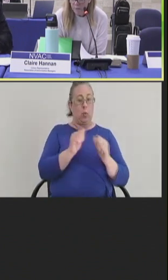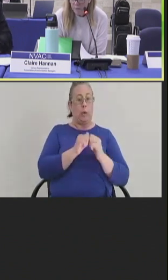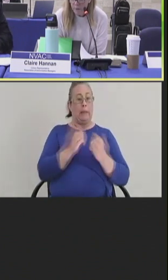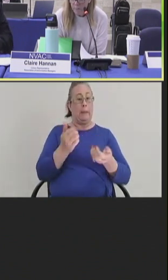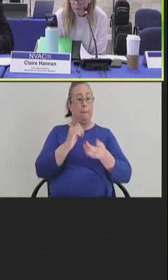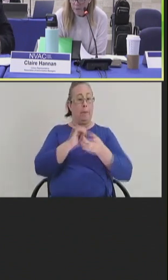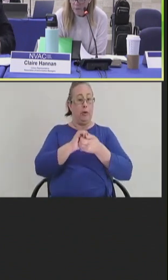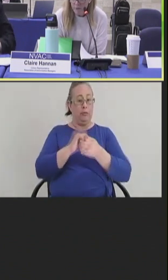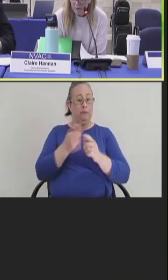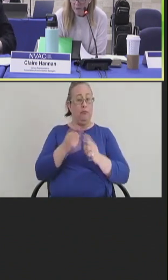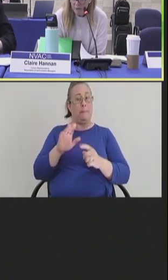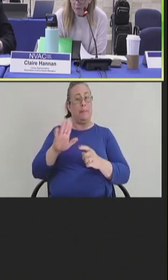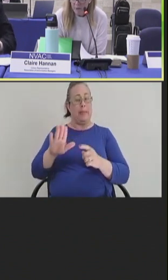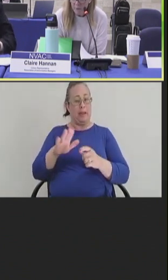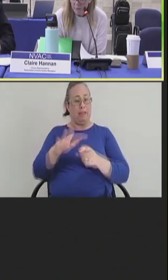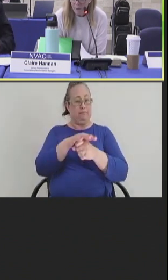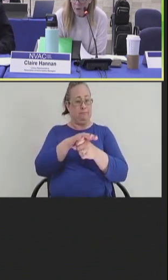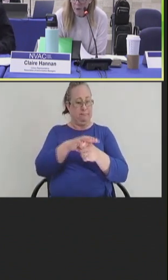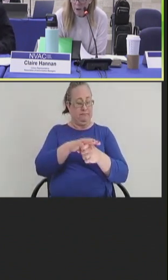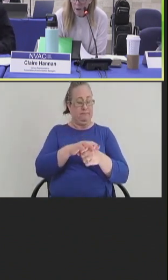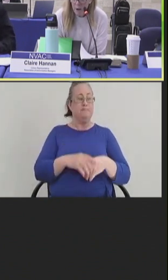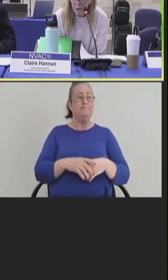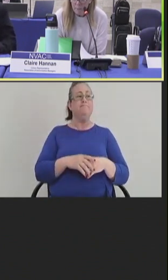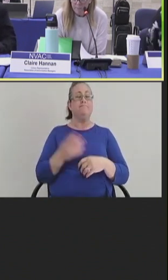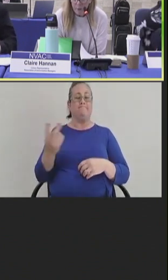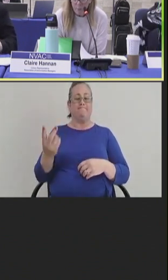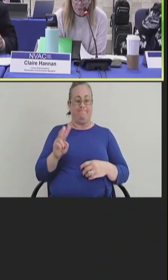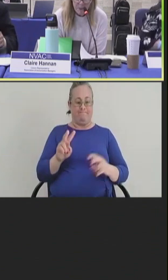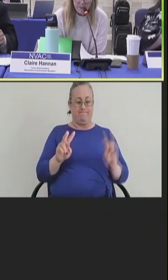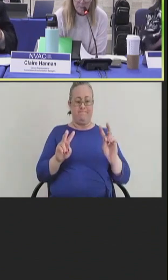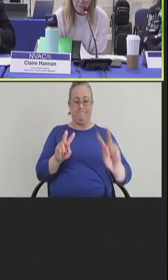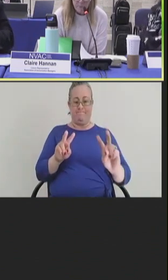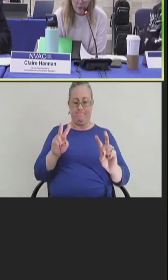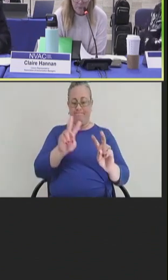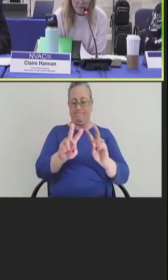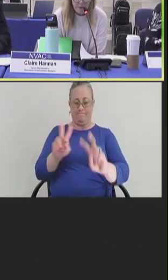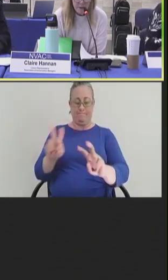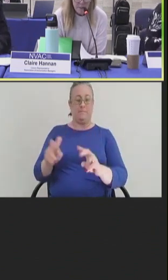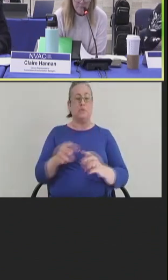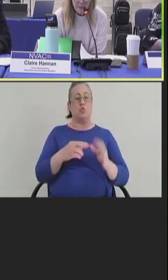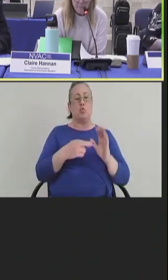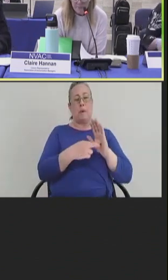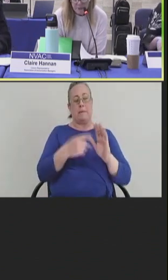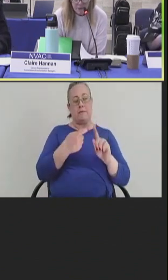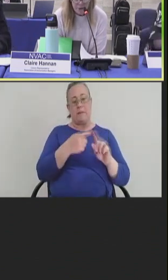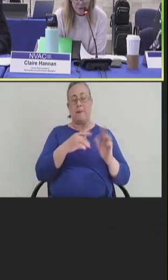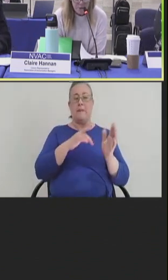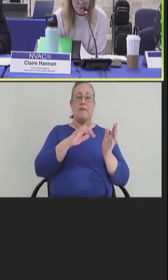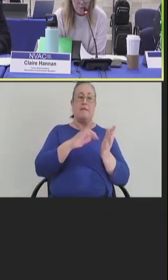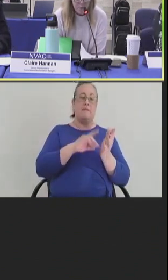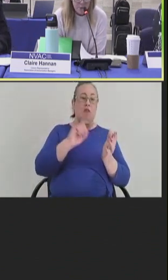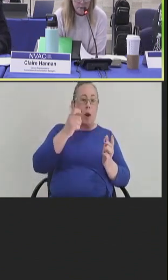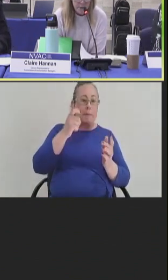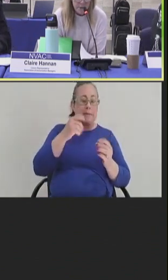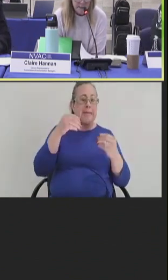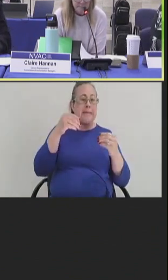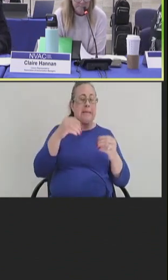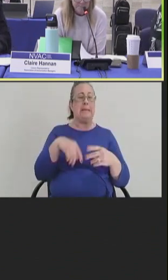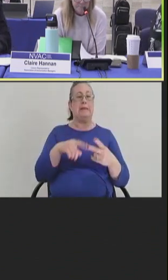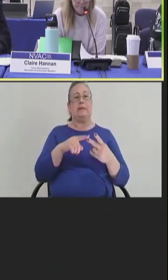partners from their jurisdiction. So a representative of pharmacy or family physicians or